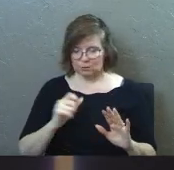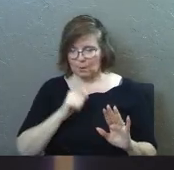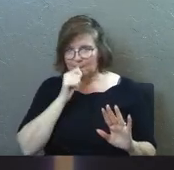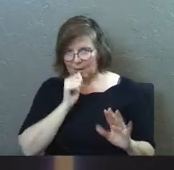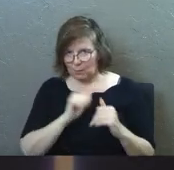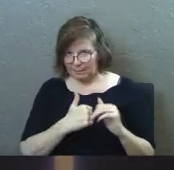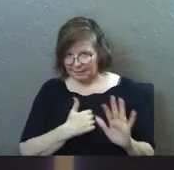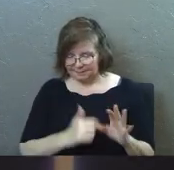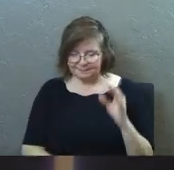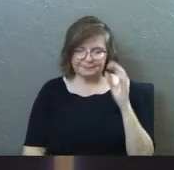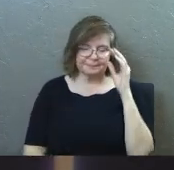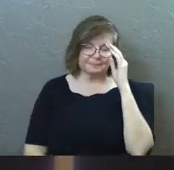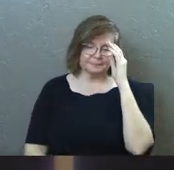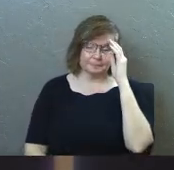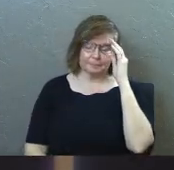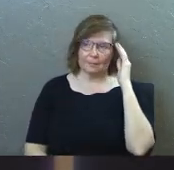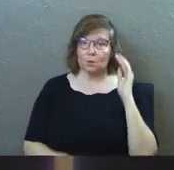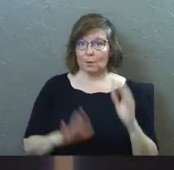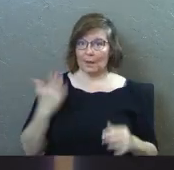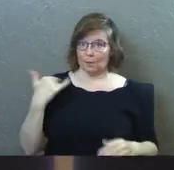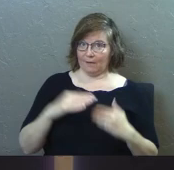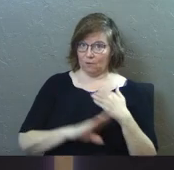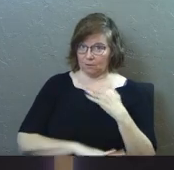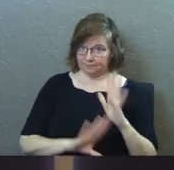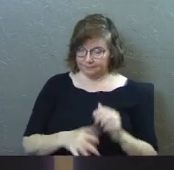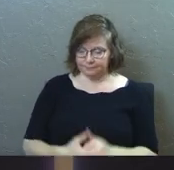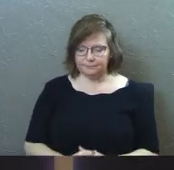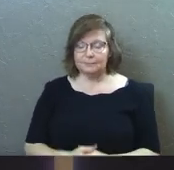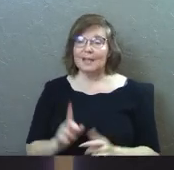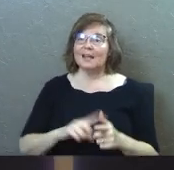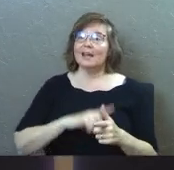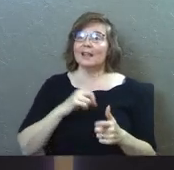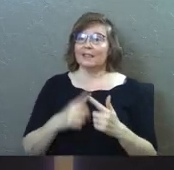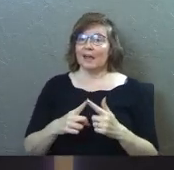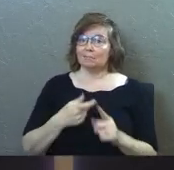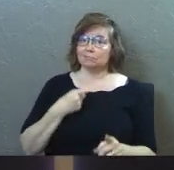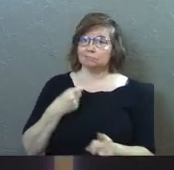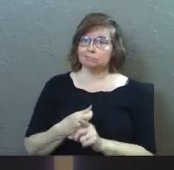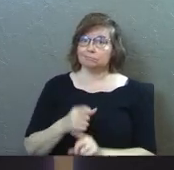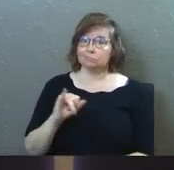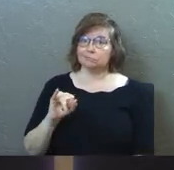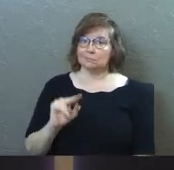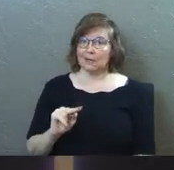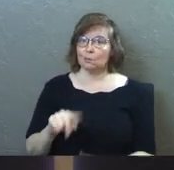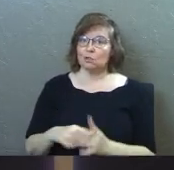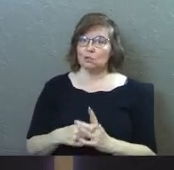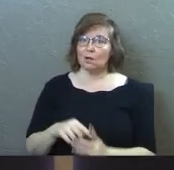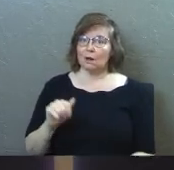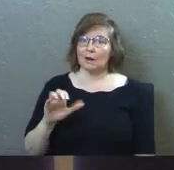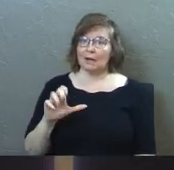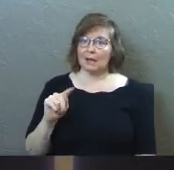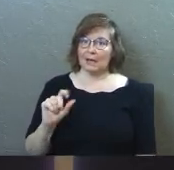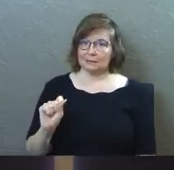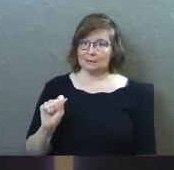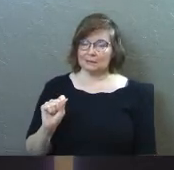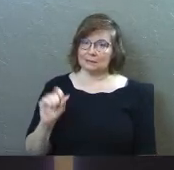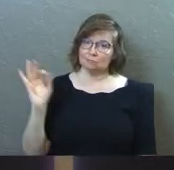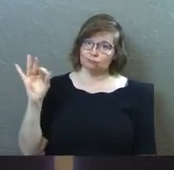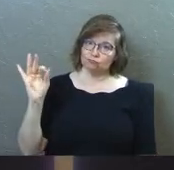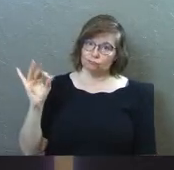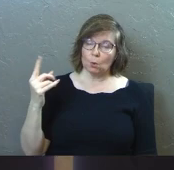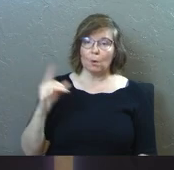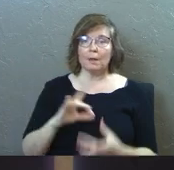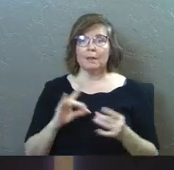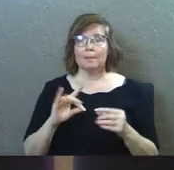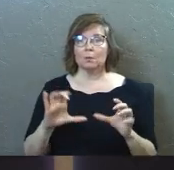bear with me on this. So that was last fall. Then in January, we started this Acts series. And one of the